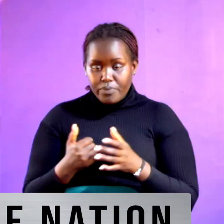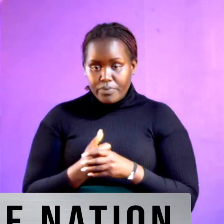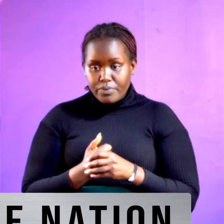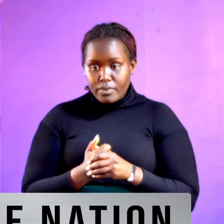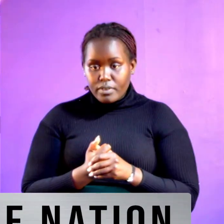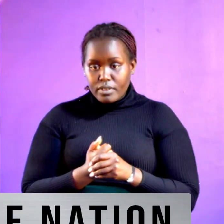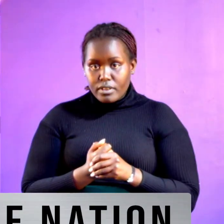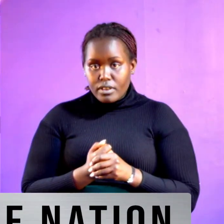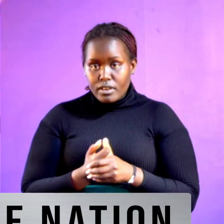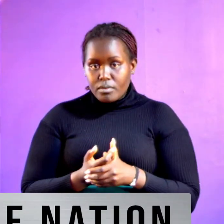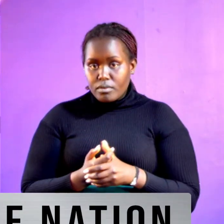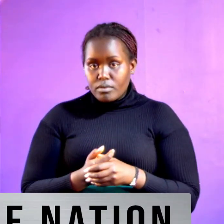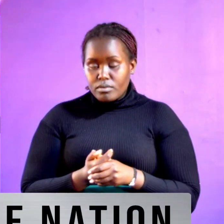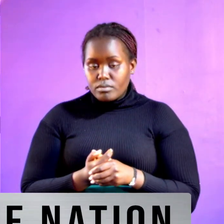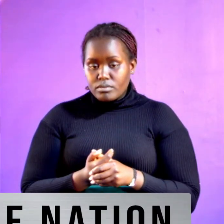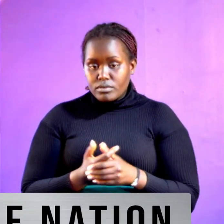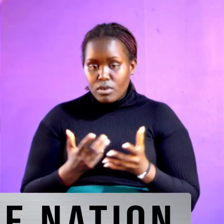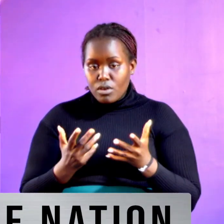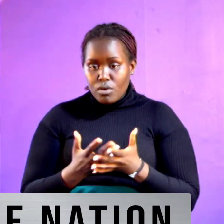a cocktail when you know,